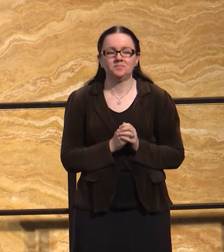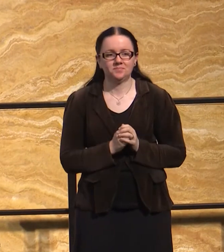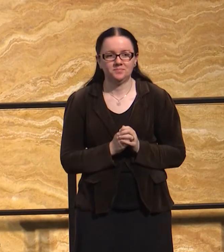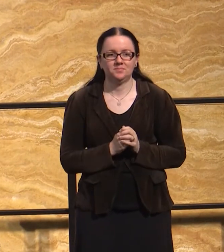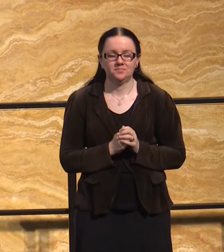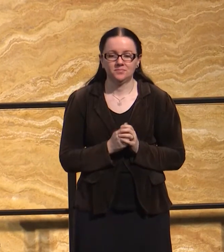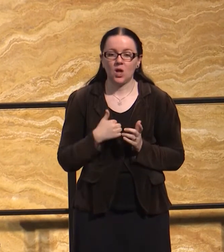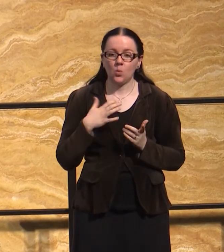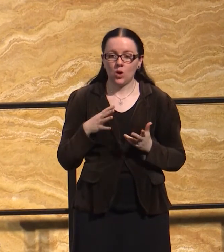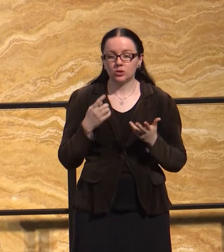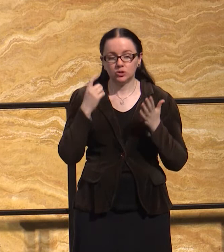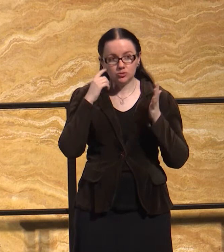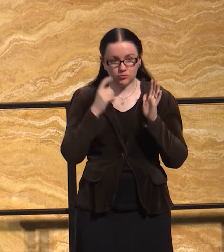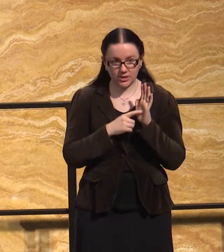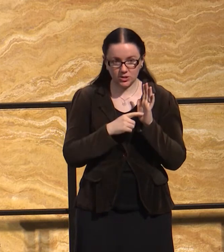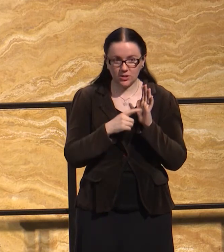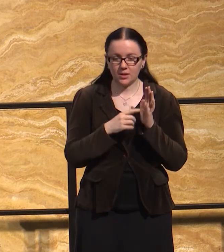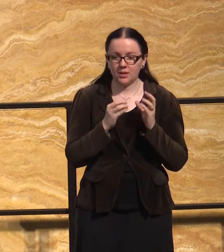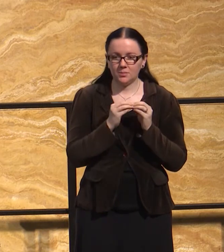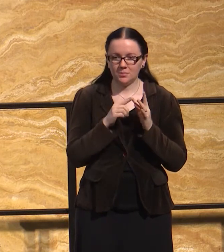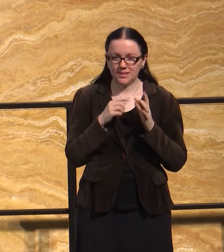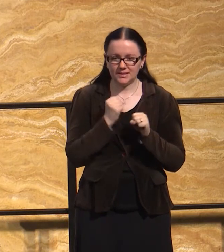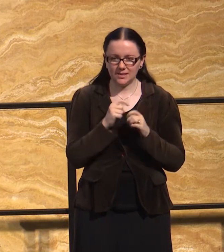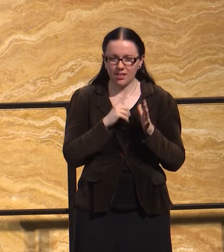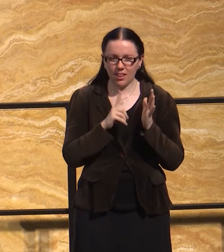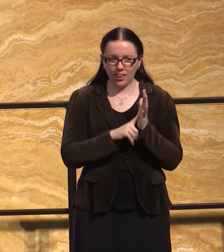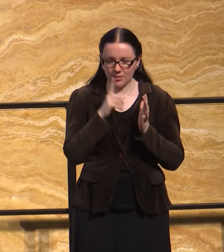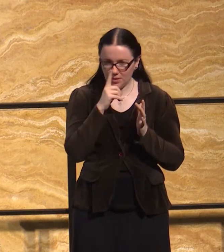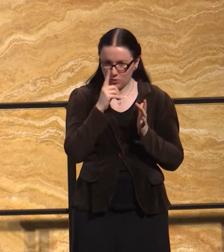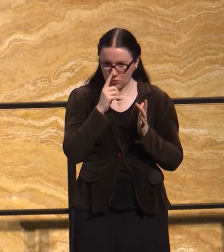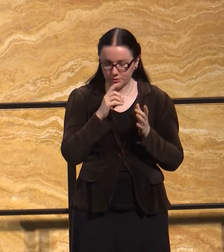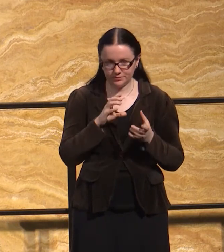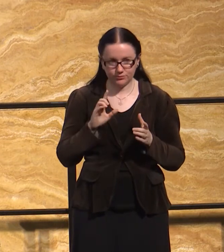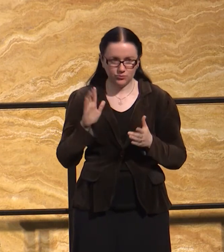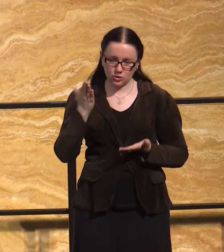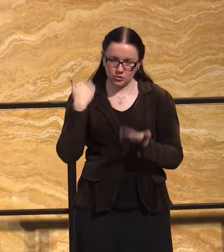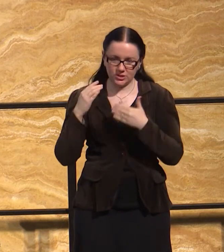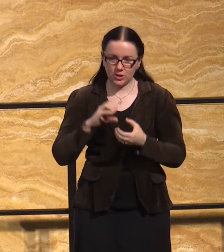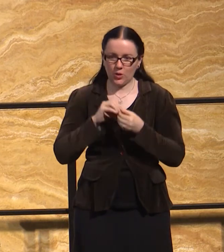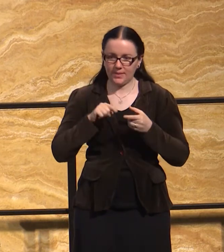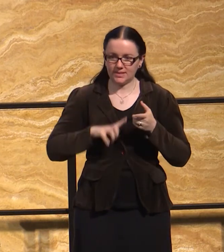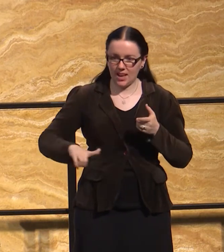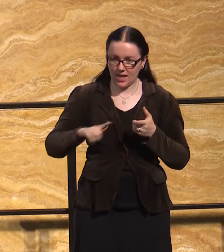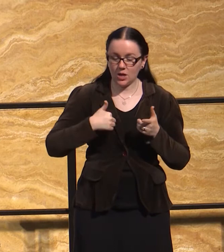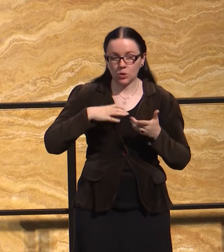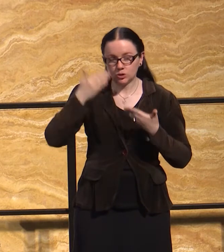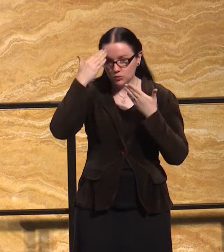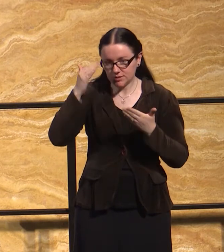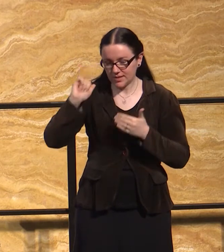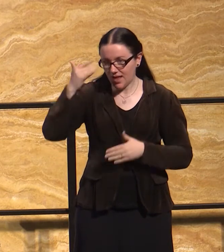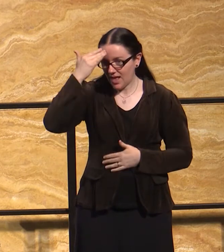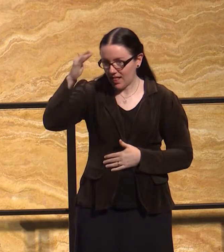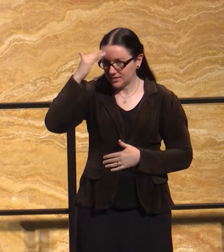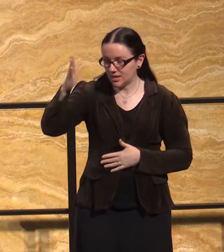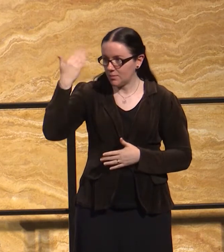I'd like to acknowledge the Bidigal peoples that are the traditional custodians of this land and pay my respects to their elders, both past